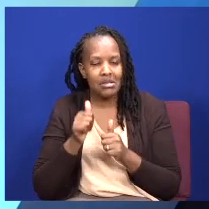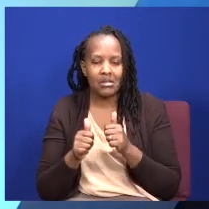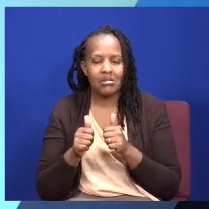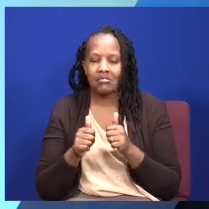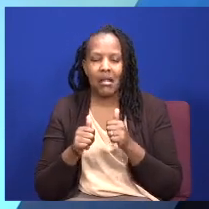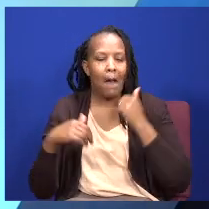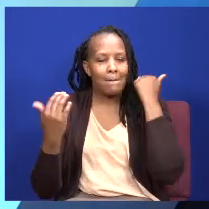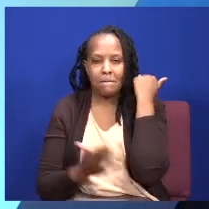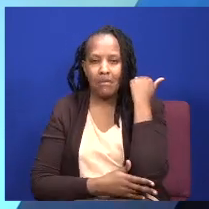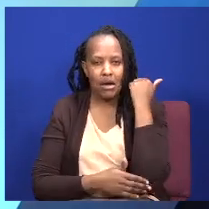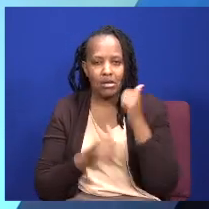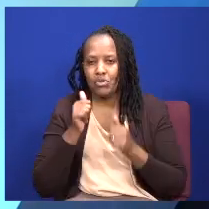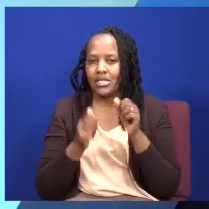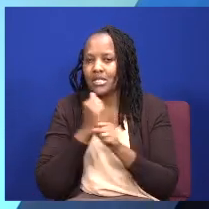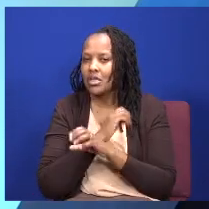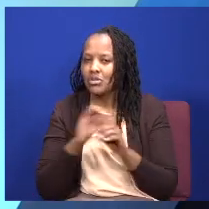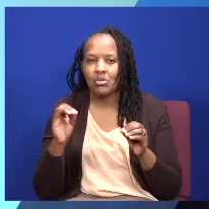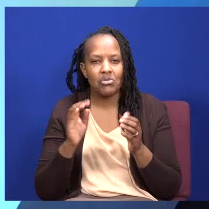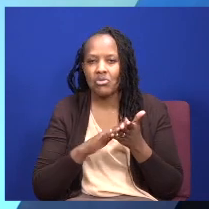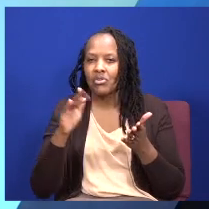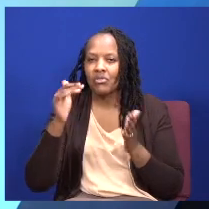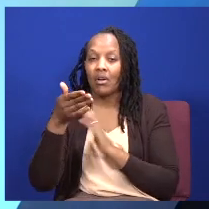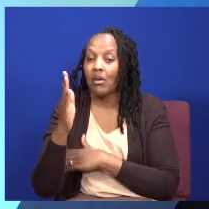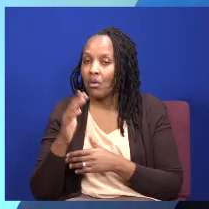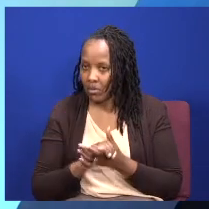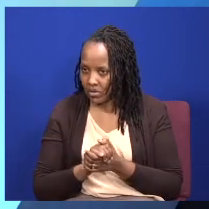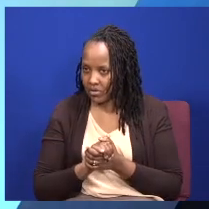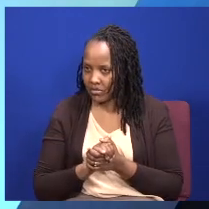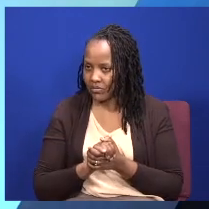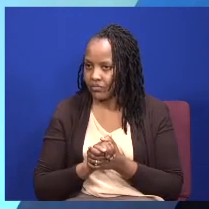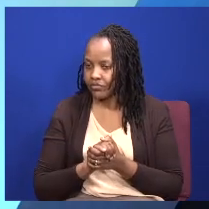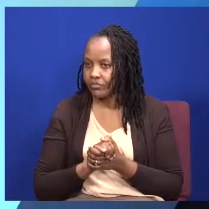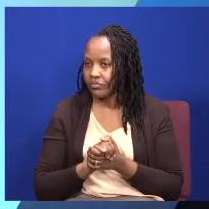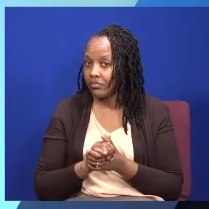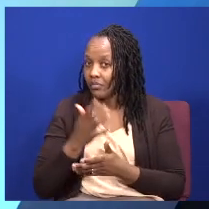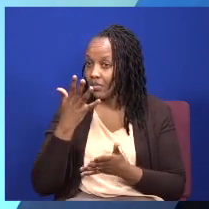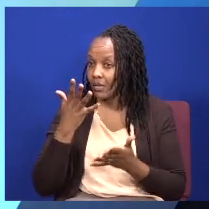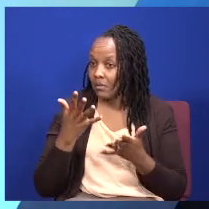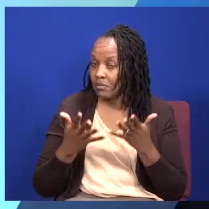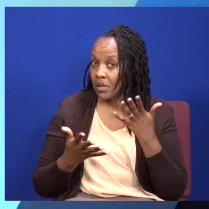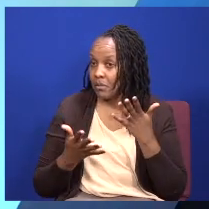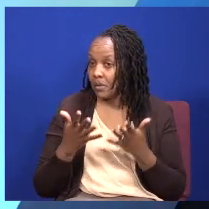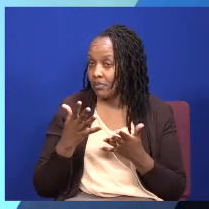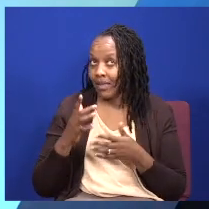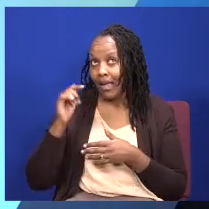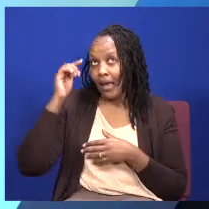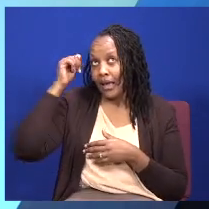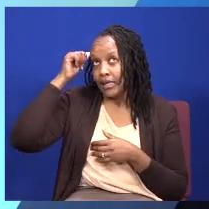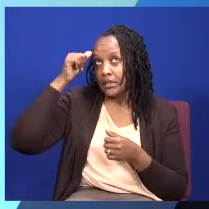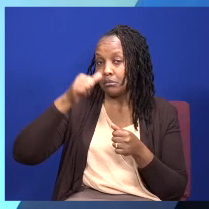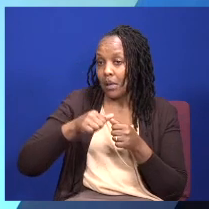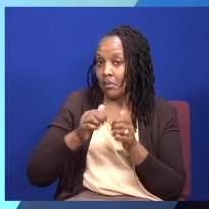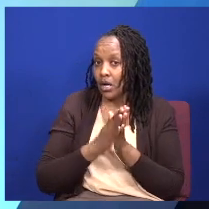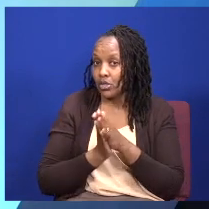talks about the devil and maybe makes you believe that the devil has more power. Maybe, in fact, I remember there was a story of